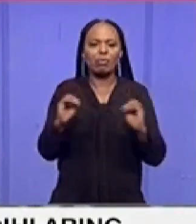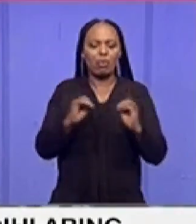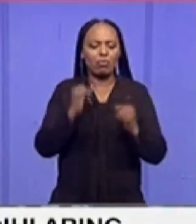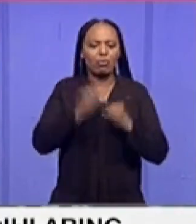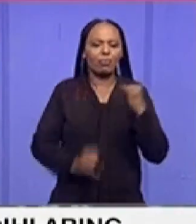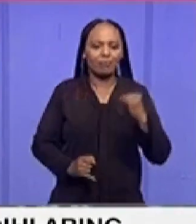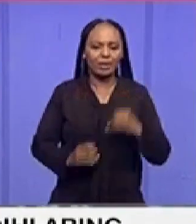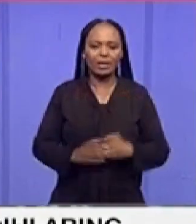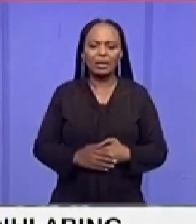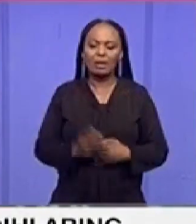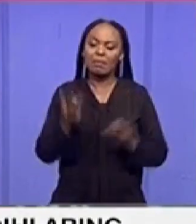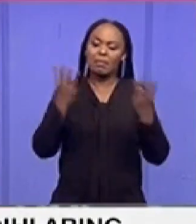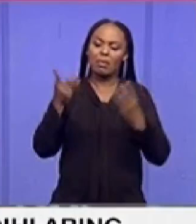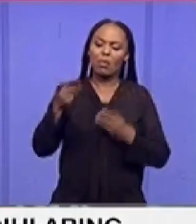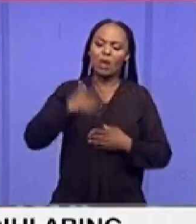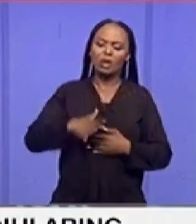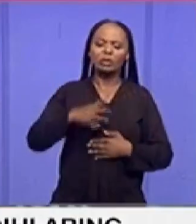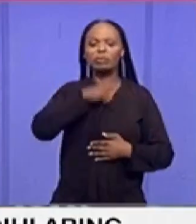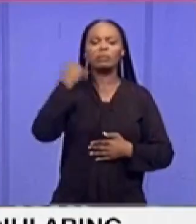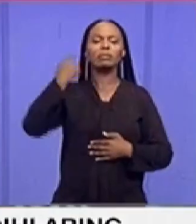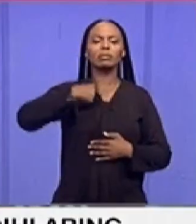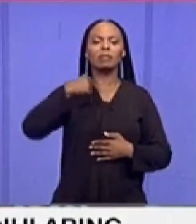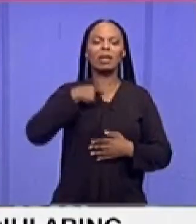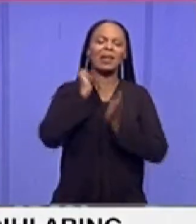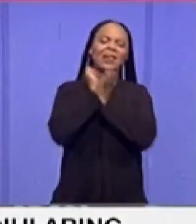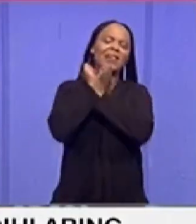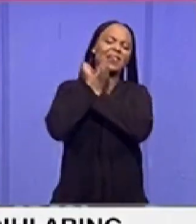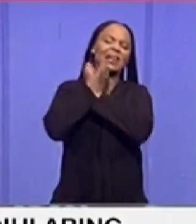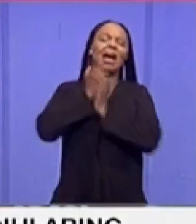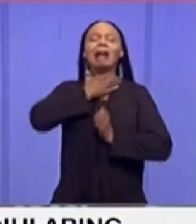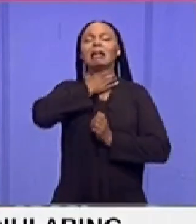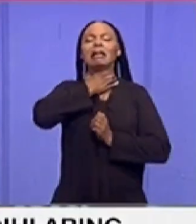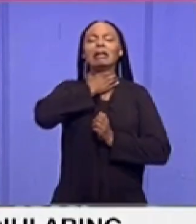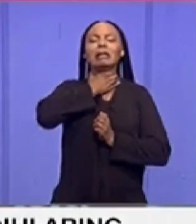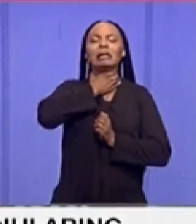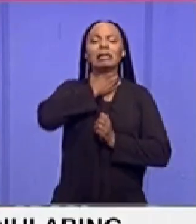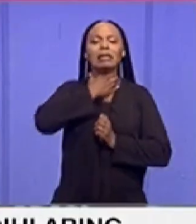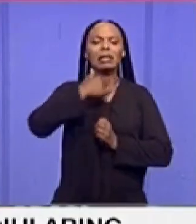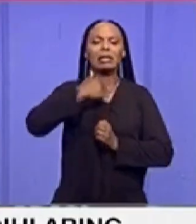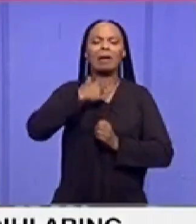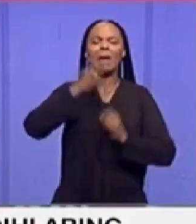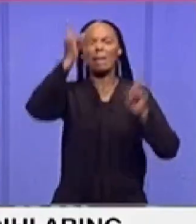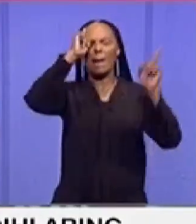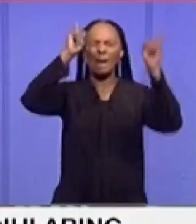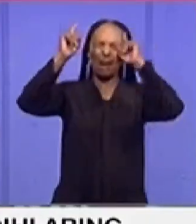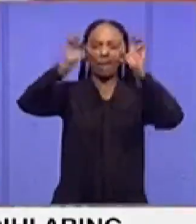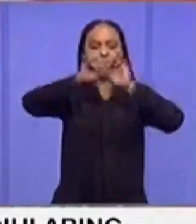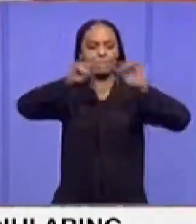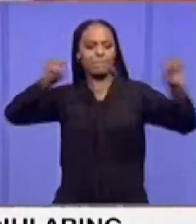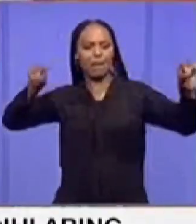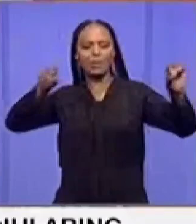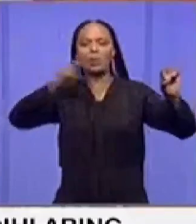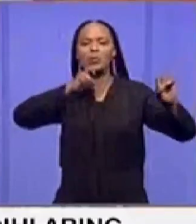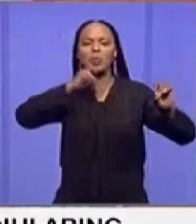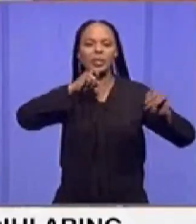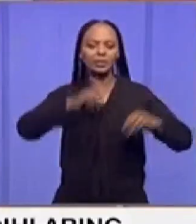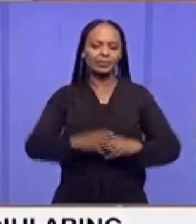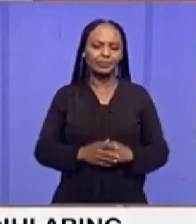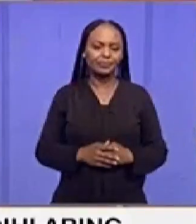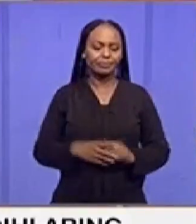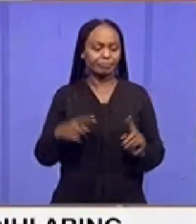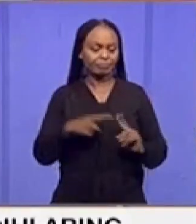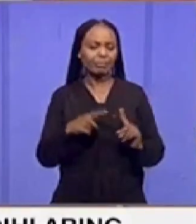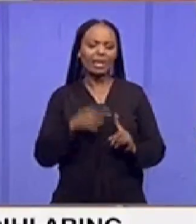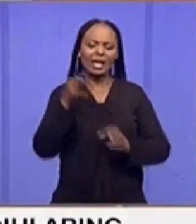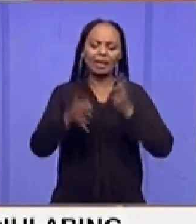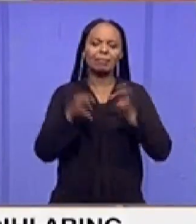ba tlompola ba nafasitse le ka diterata mo matšhone mo thamong ba ntse ba mpetsa ka dithobana. Geco o tlhaloša ge